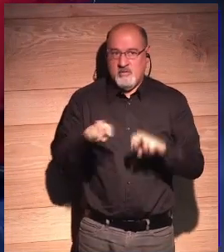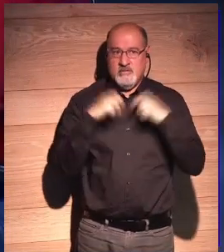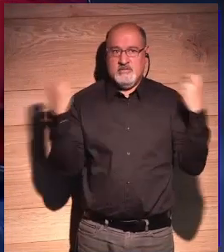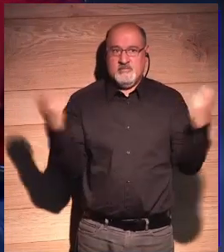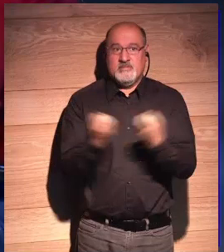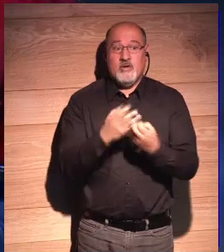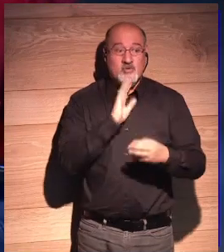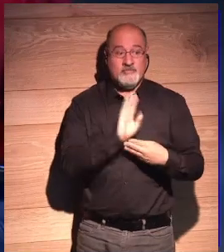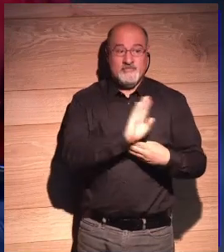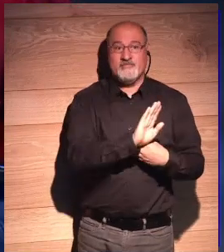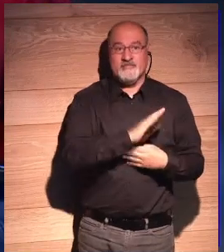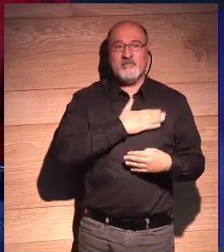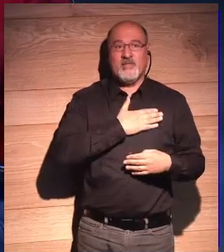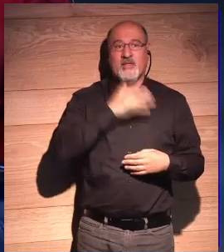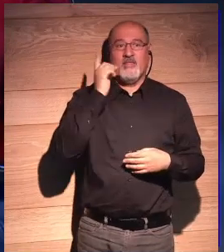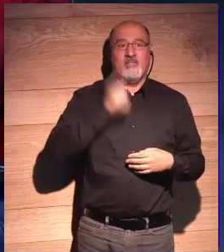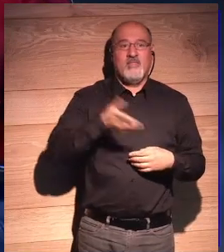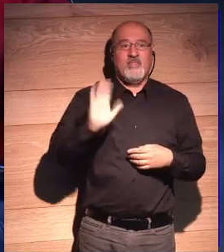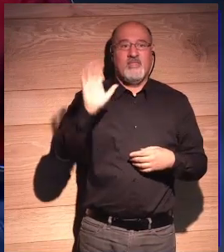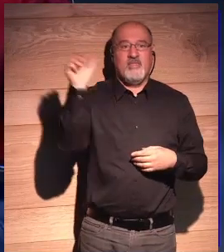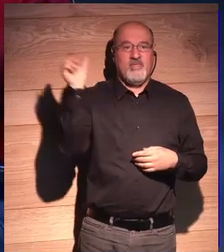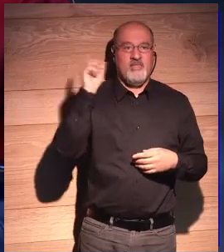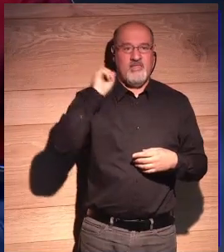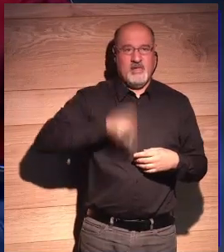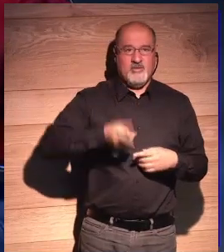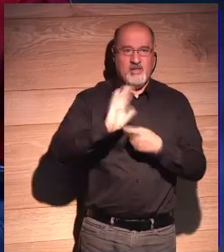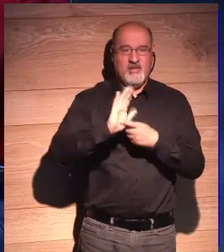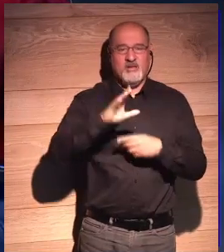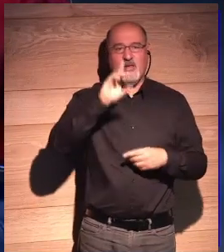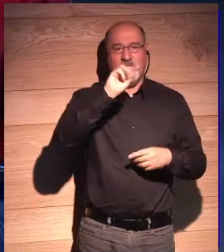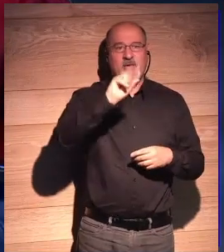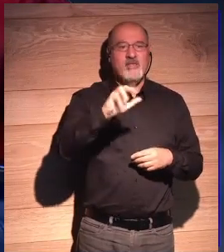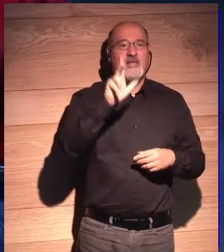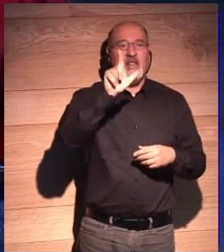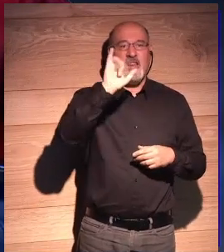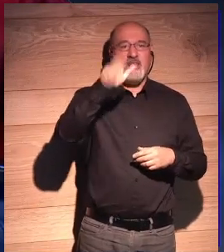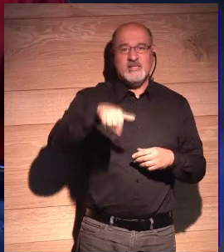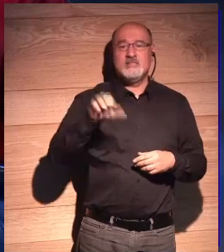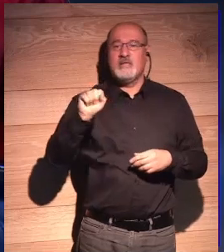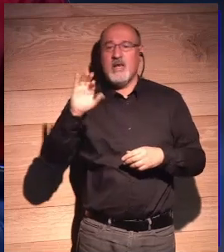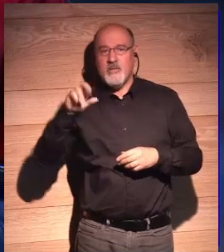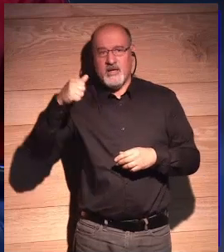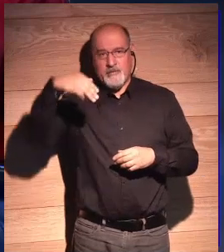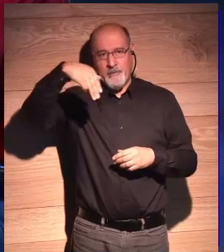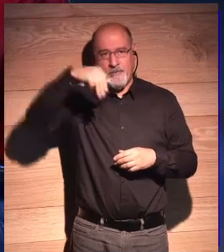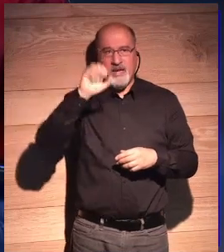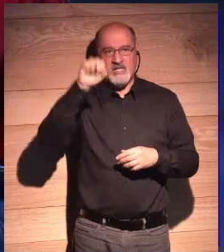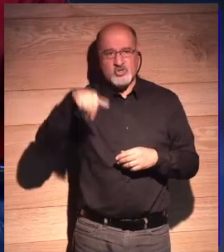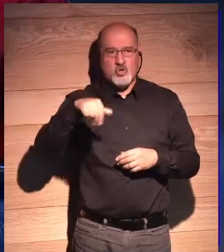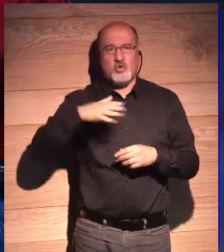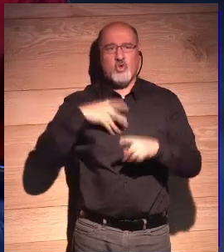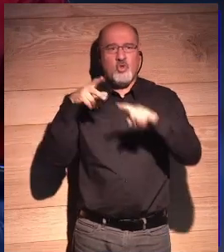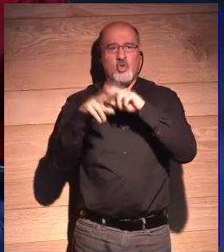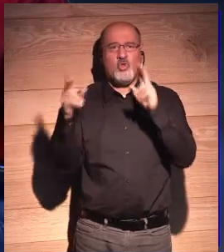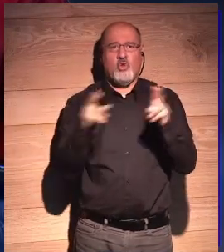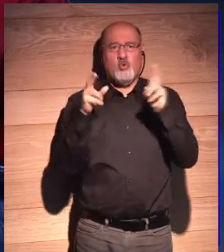and the documentarian Albert Maysles, who's like one of the greatest documentary filmmakers of all time. And that's